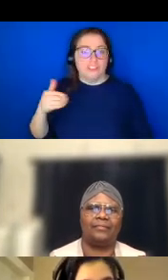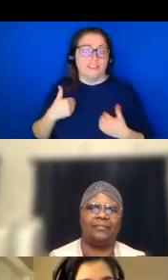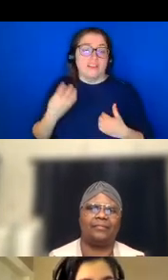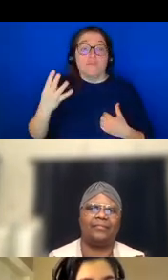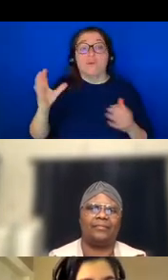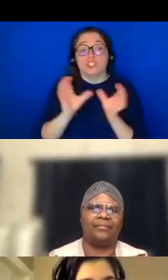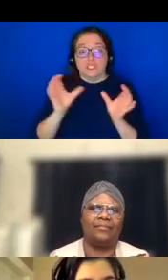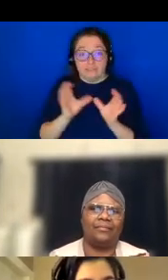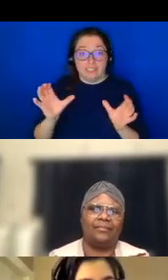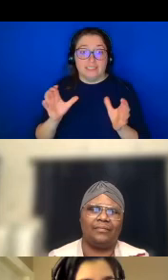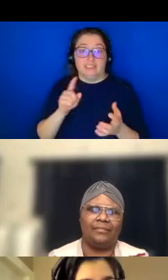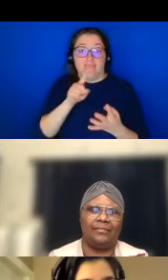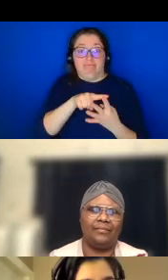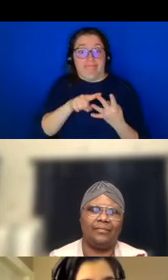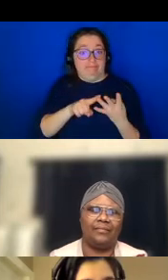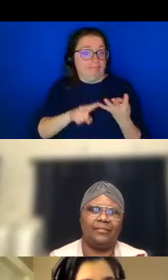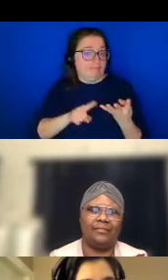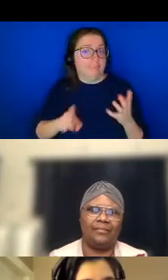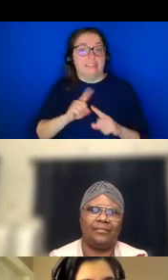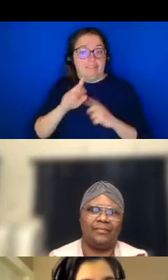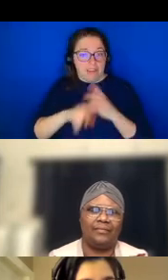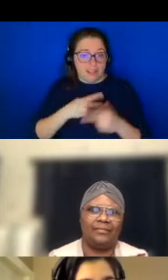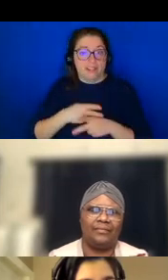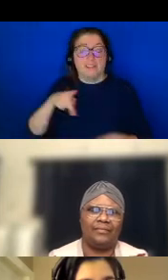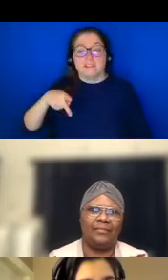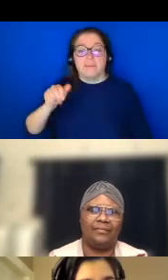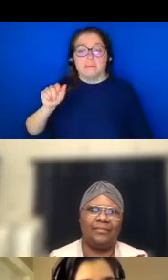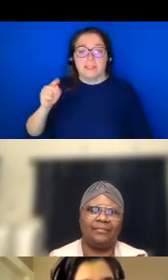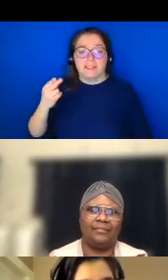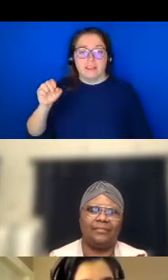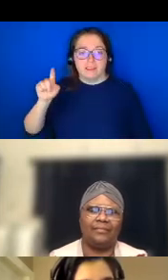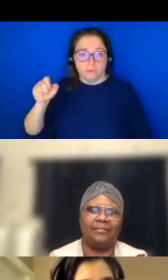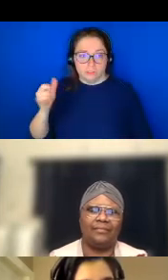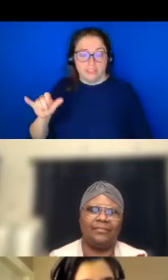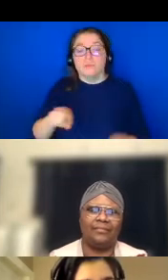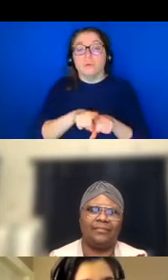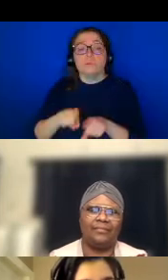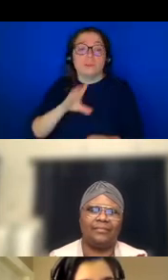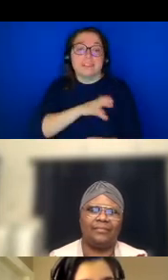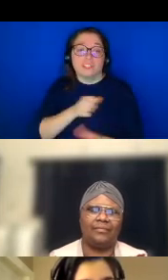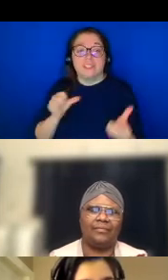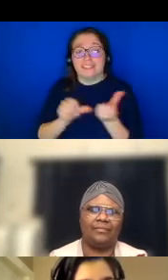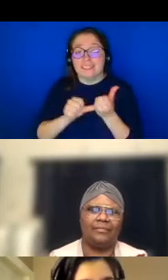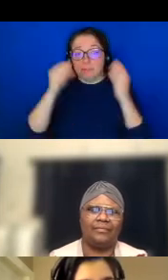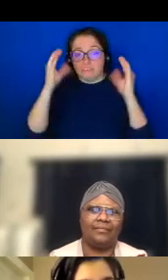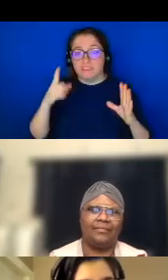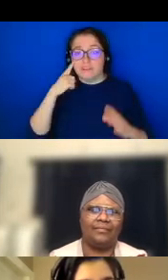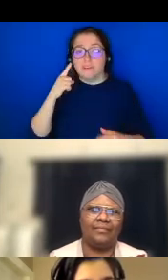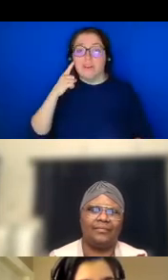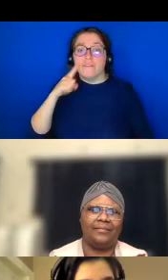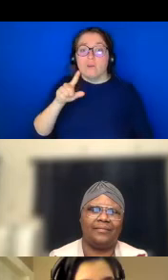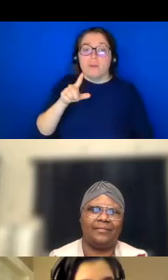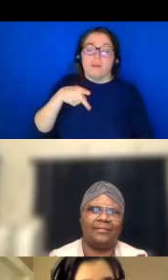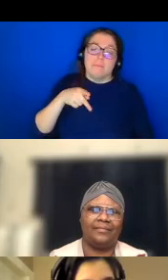anatomic, clinical, and forensic pathology. She's also a clinical assistant professor of pathology and